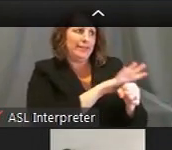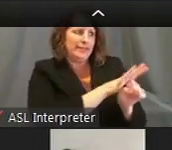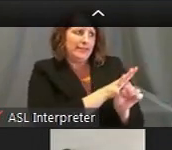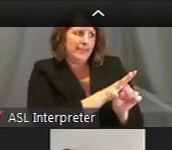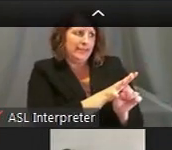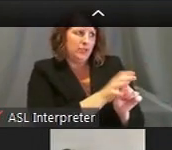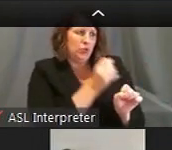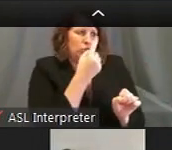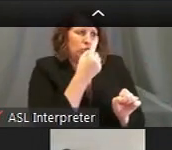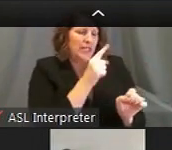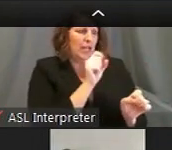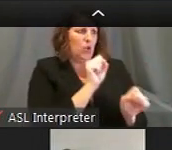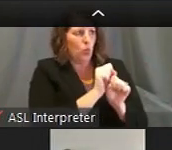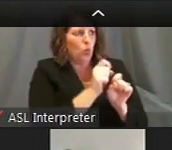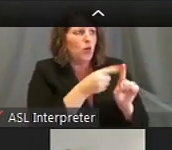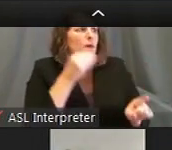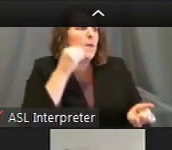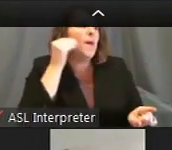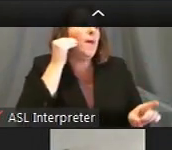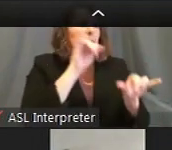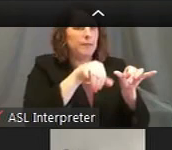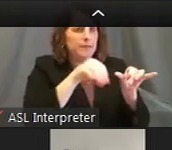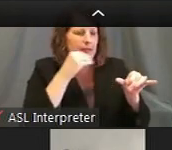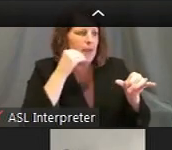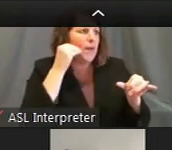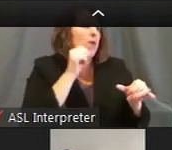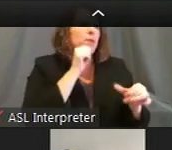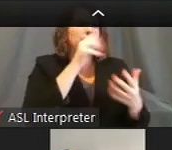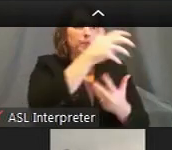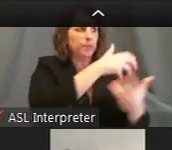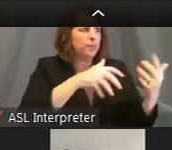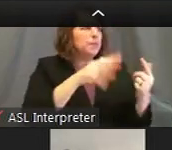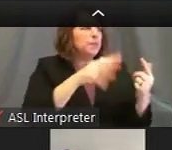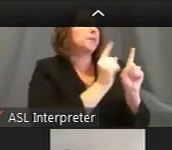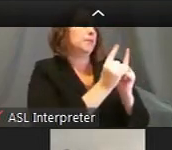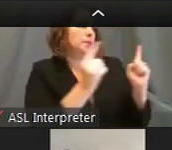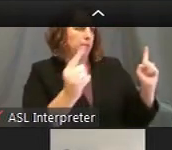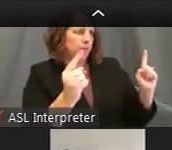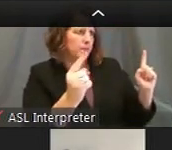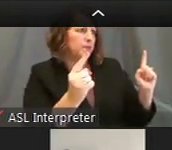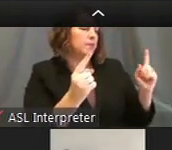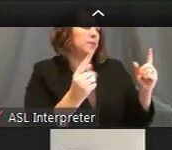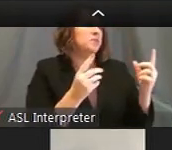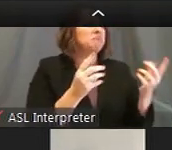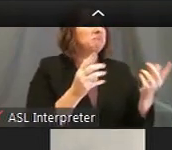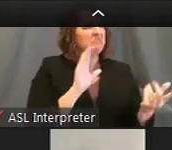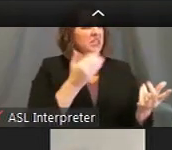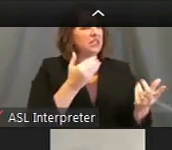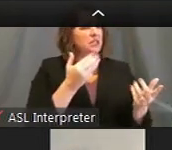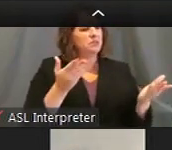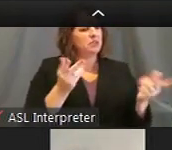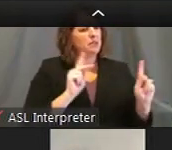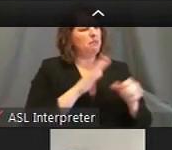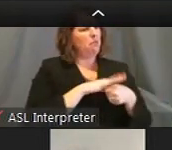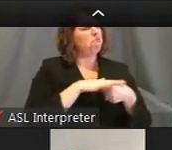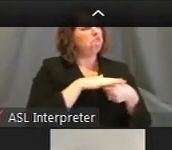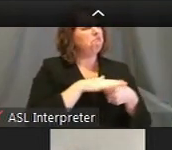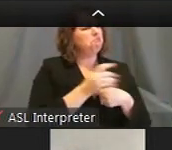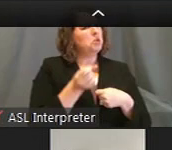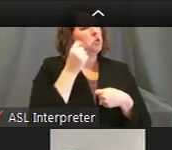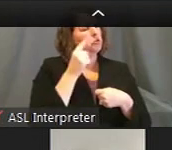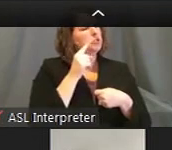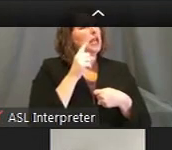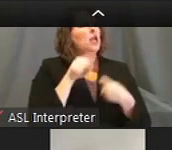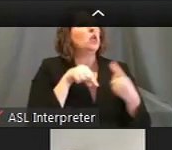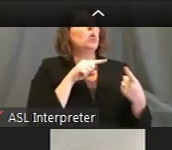anecdotally, it seems to me like by and large, people in Jacksonville understand that and are listening to that. When I observe people